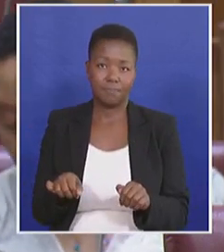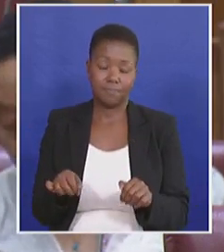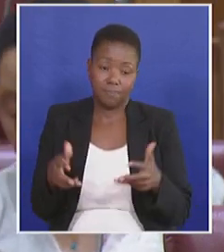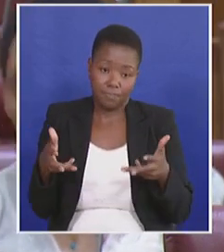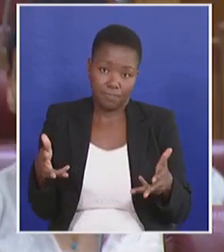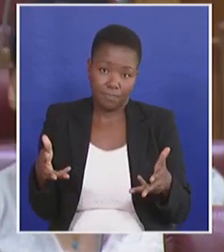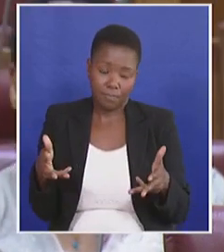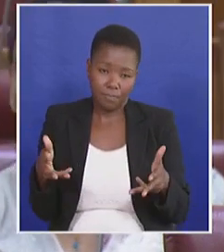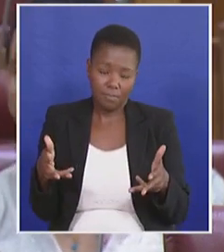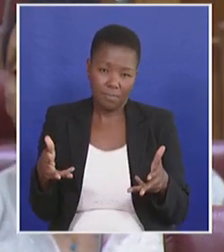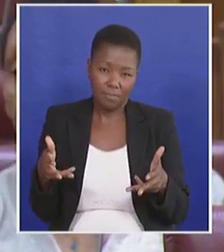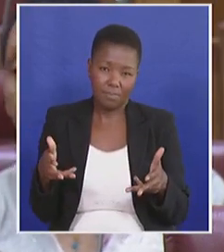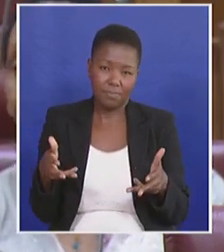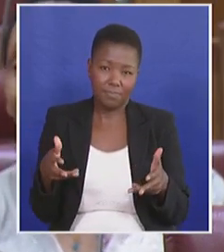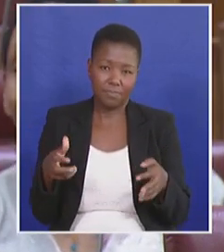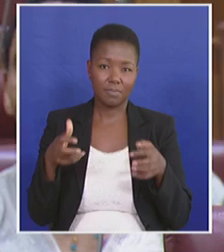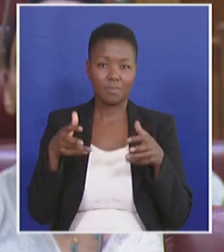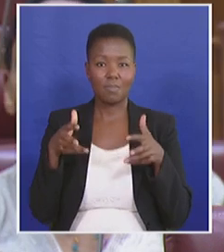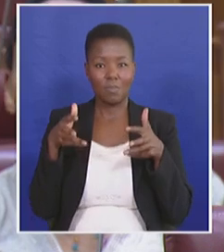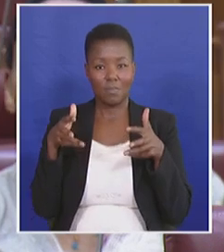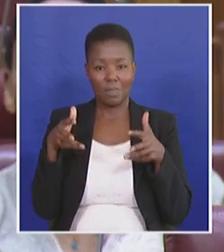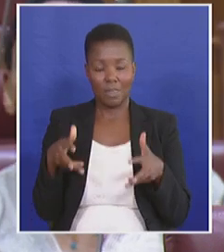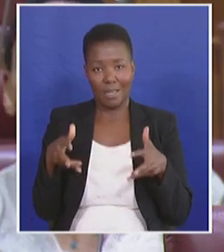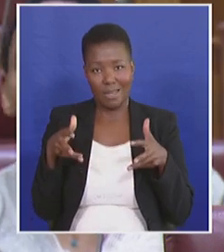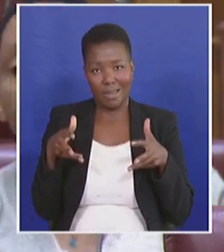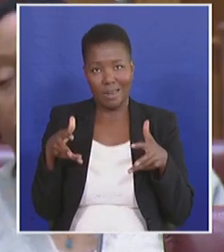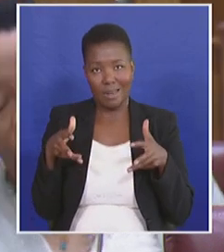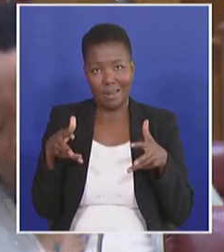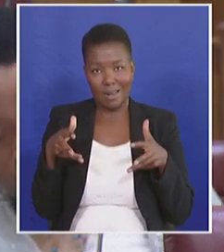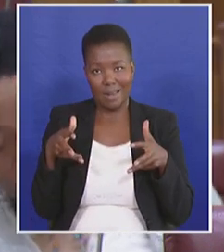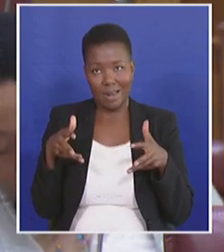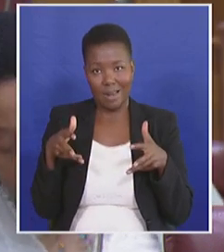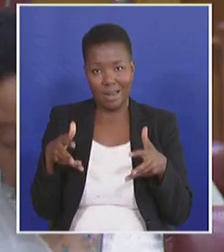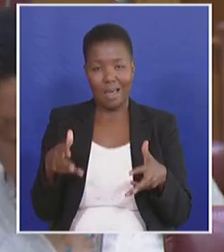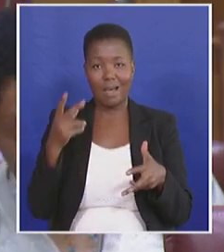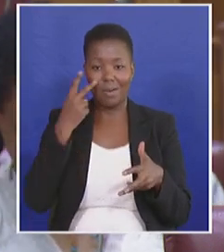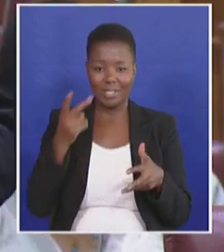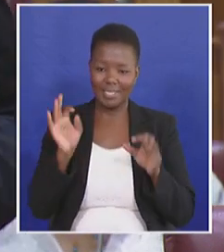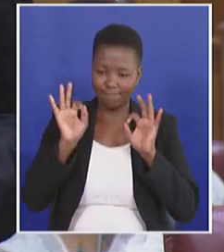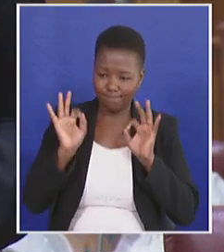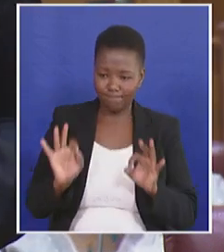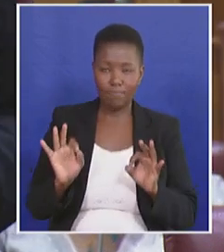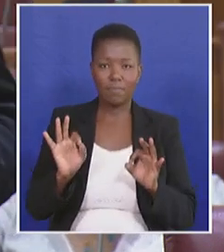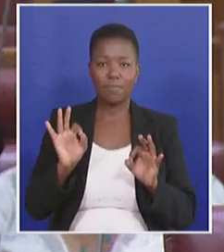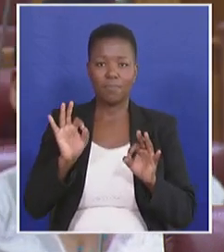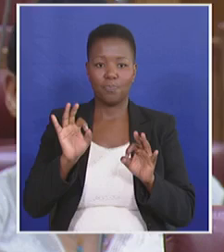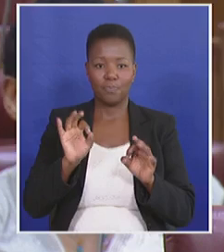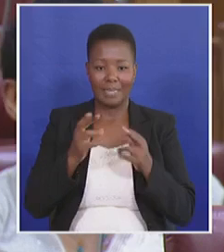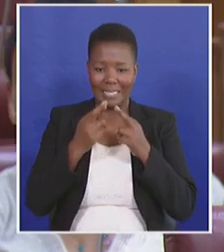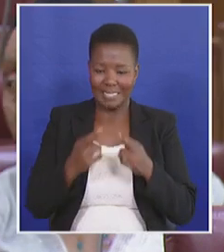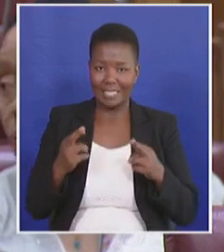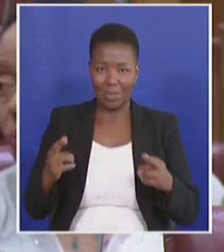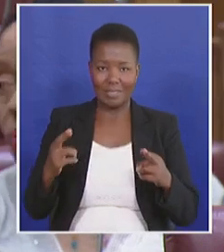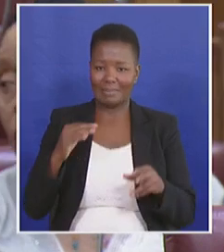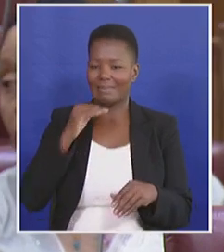places quite an amount of quite exerts pressure on the amount of resources that is